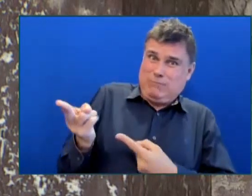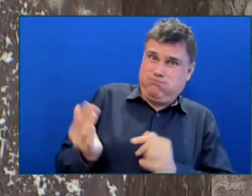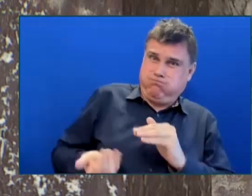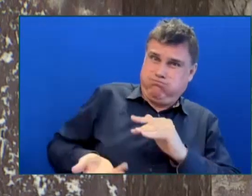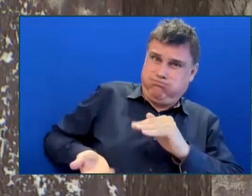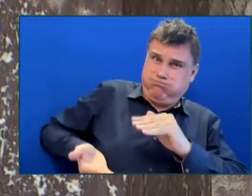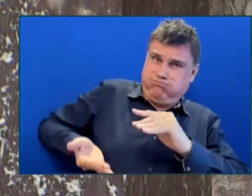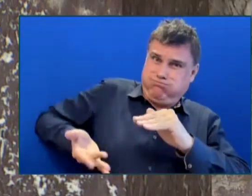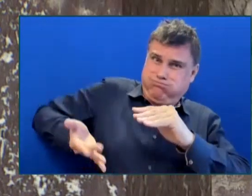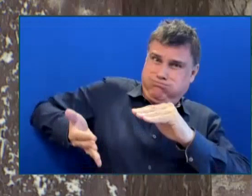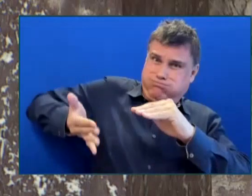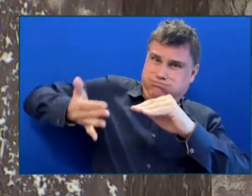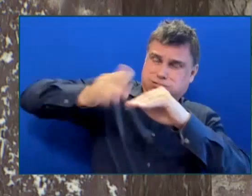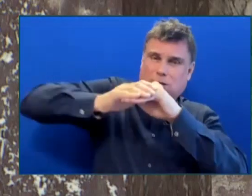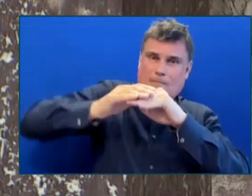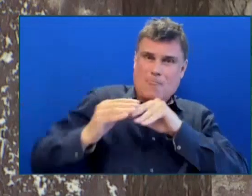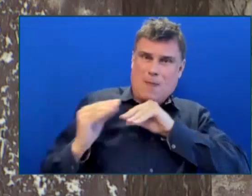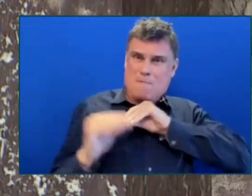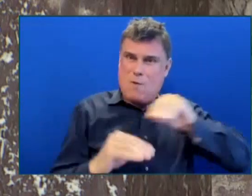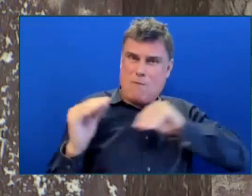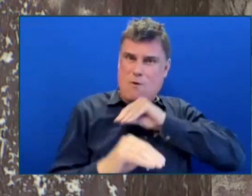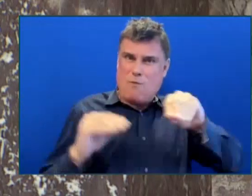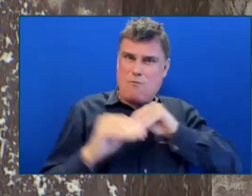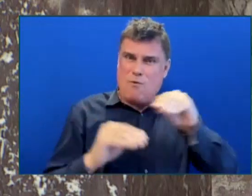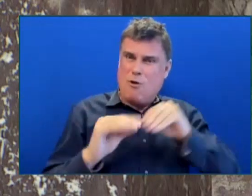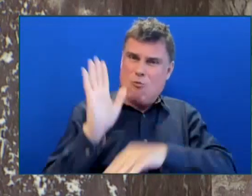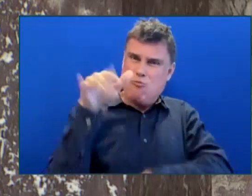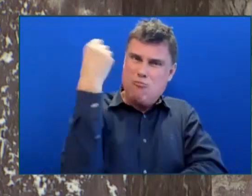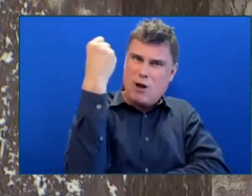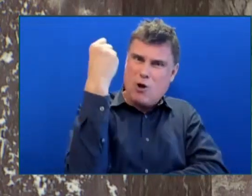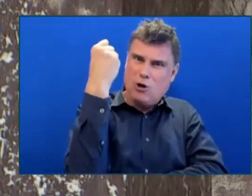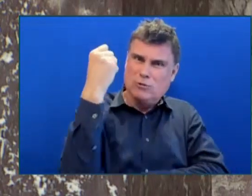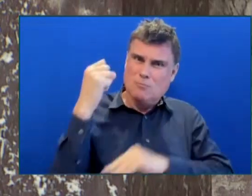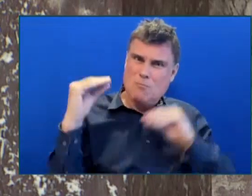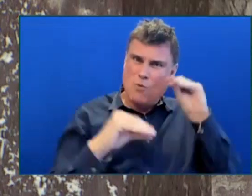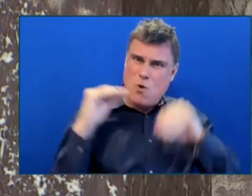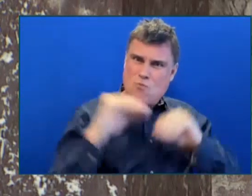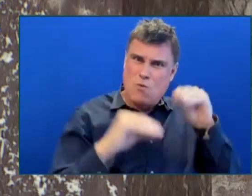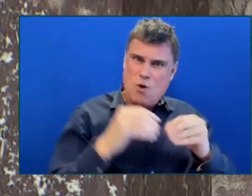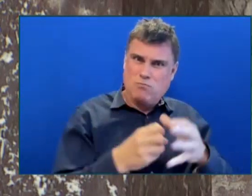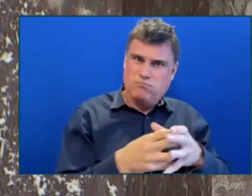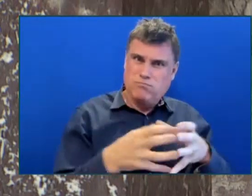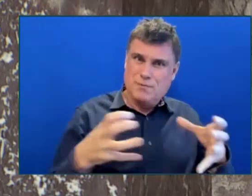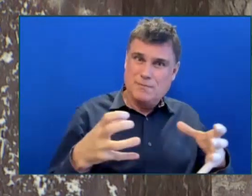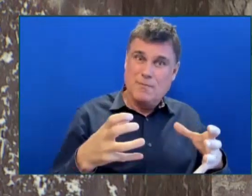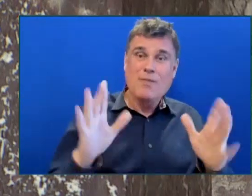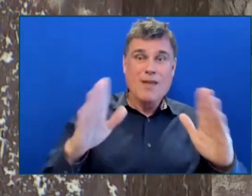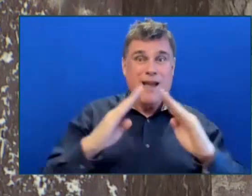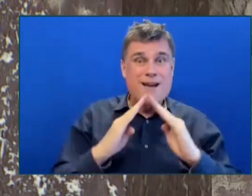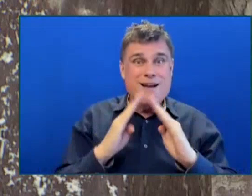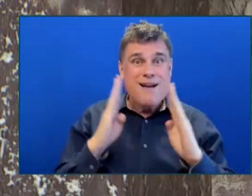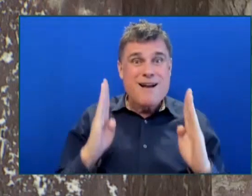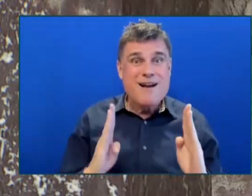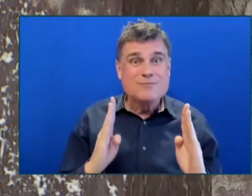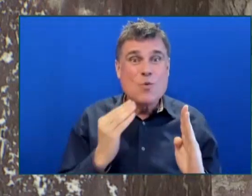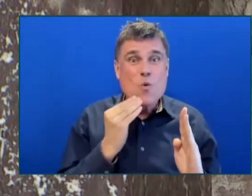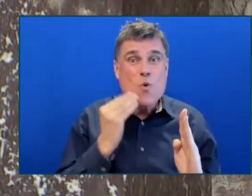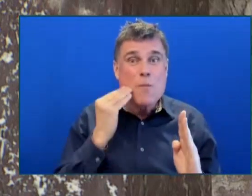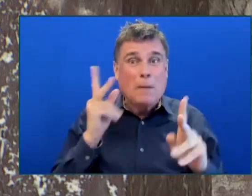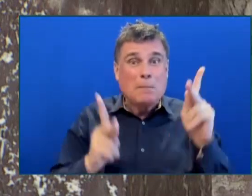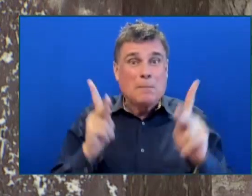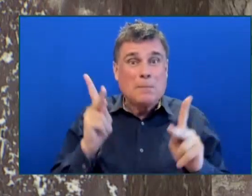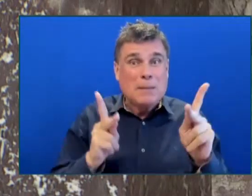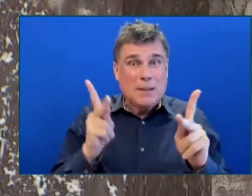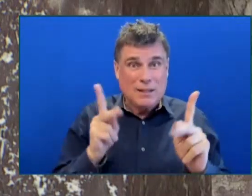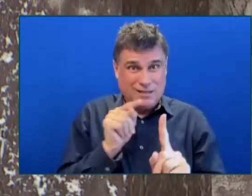That's why the Homes for People strategy advances important initiatives, like small-scale multi-units is one example of that, Honourable Speaker,